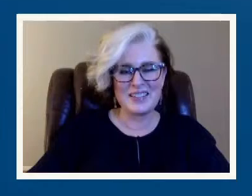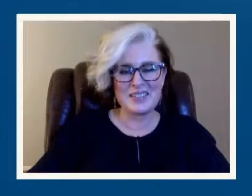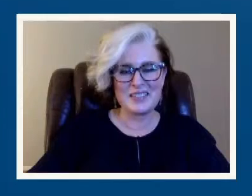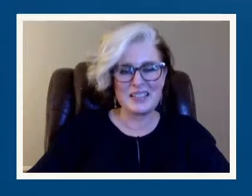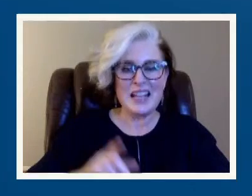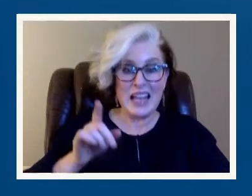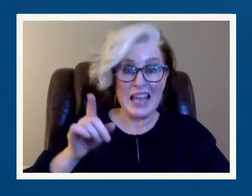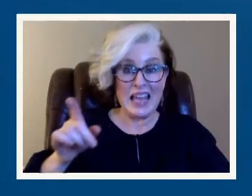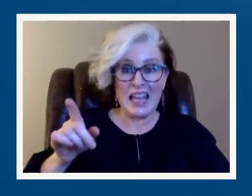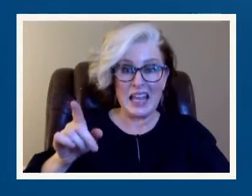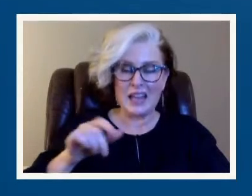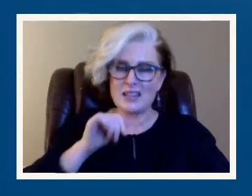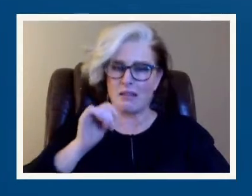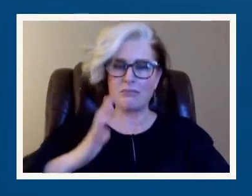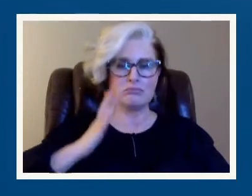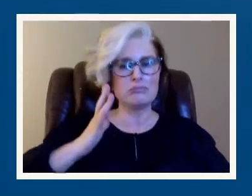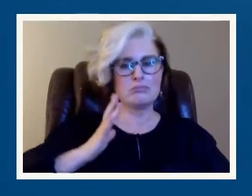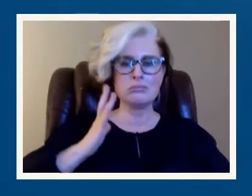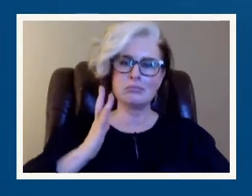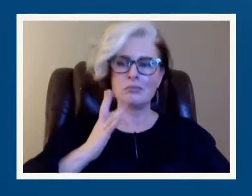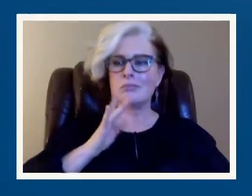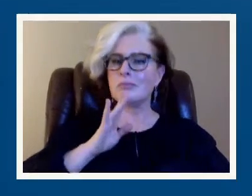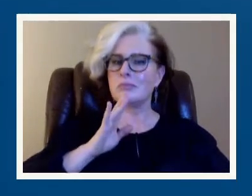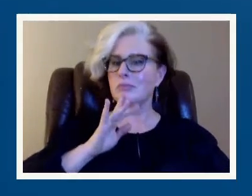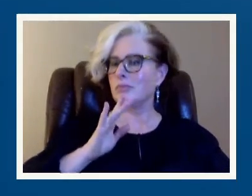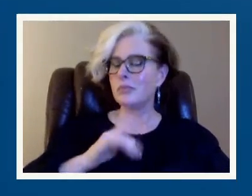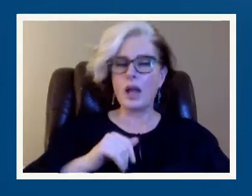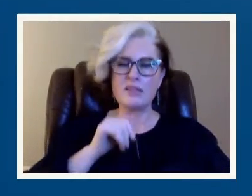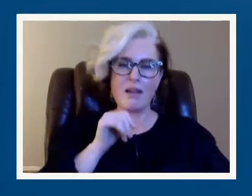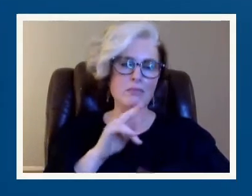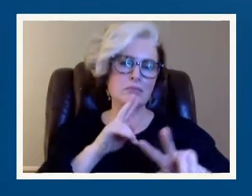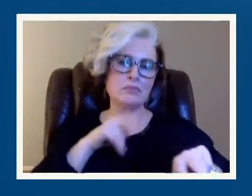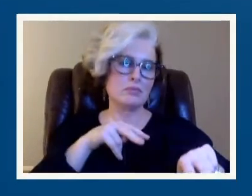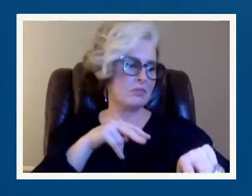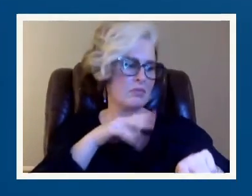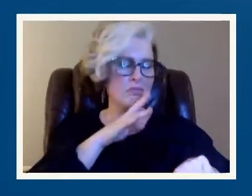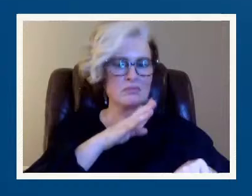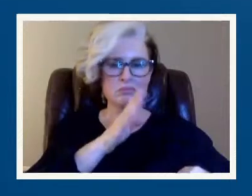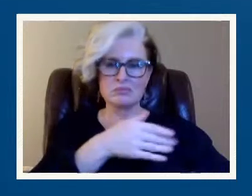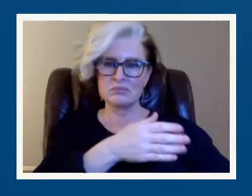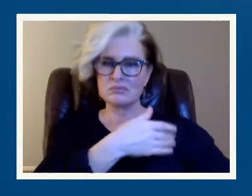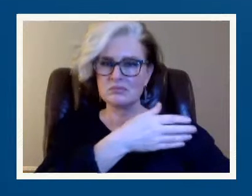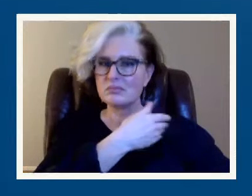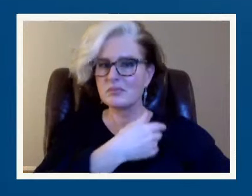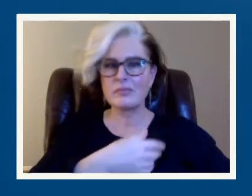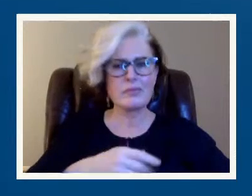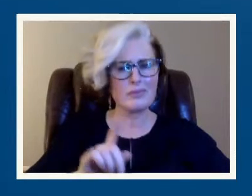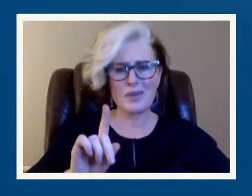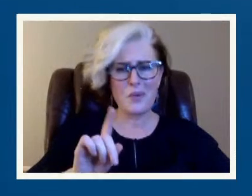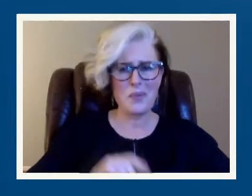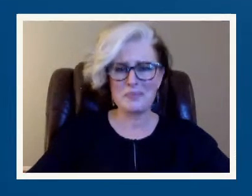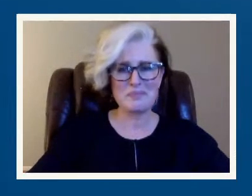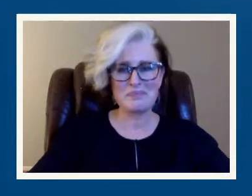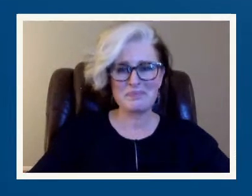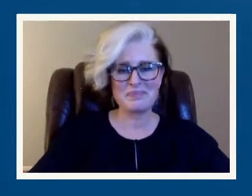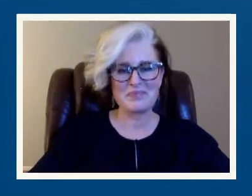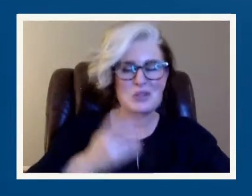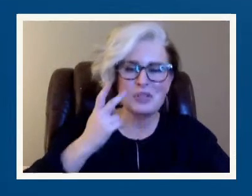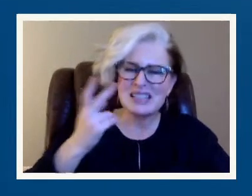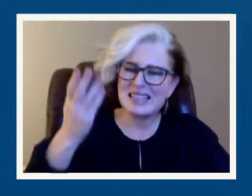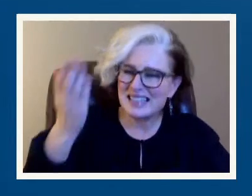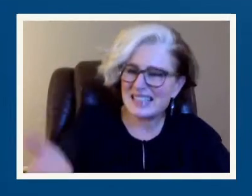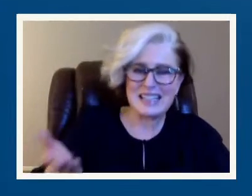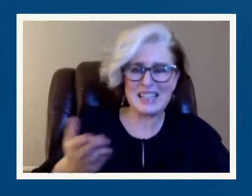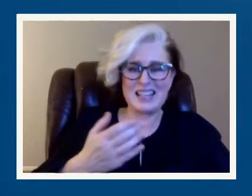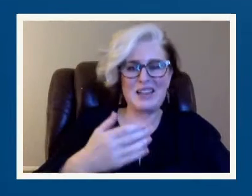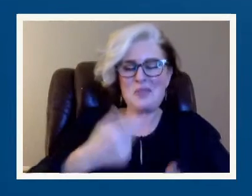He doesn't put on airs. He doesn't treat people differently depending on who he's talking to. You can tell what's in his heart,